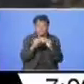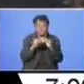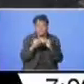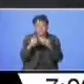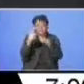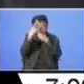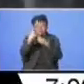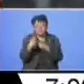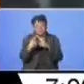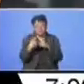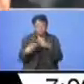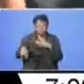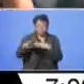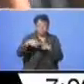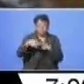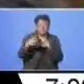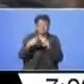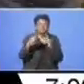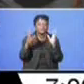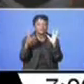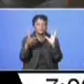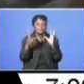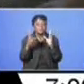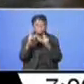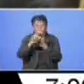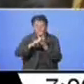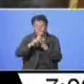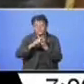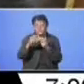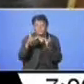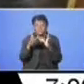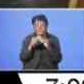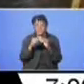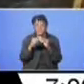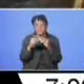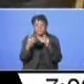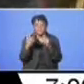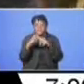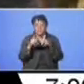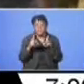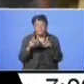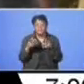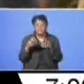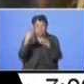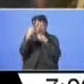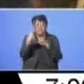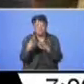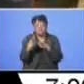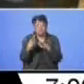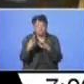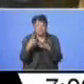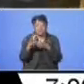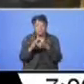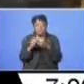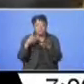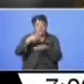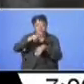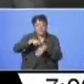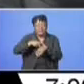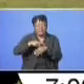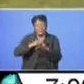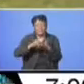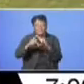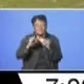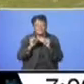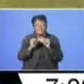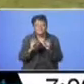to monthly meetings. However, Woods insists the issue of overtime pay still be resolved. Now, as we previously mentioned, Executive Chairman